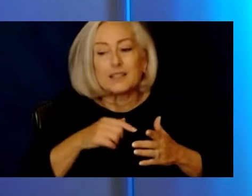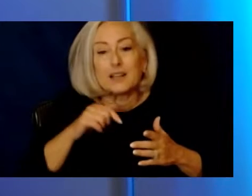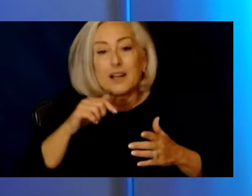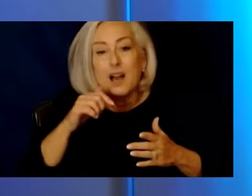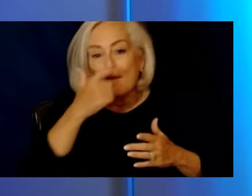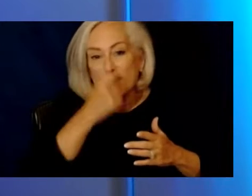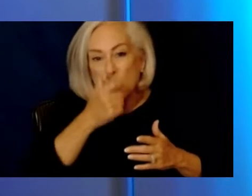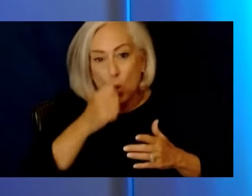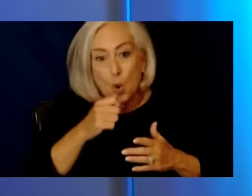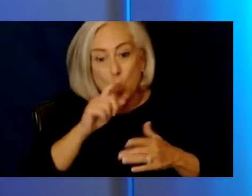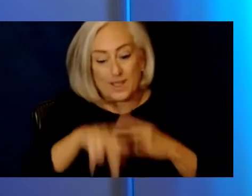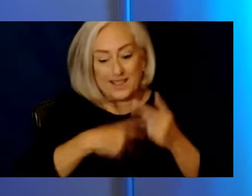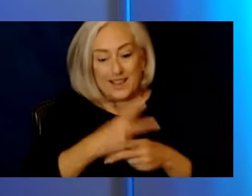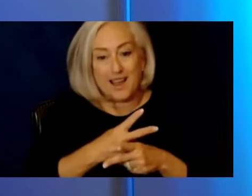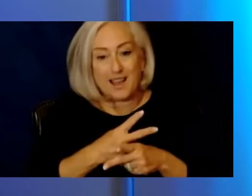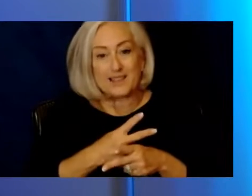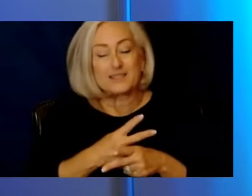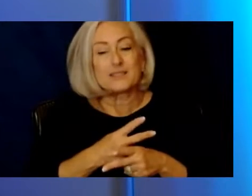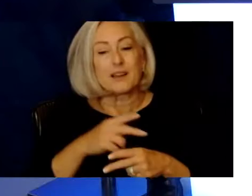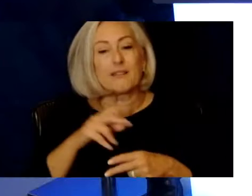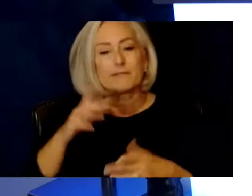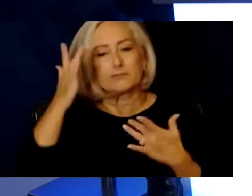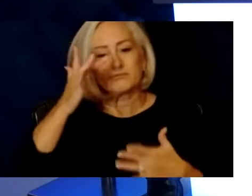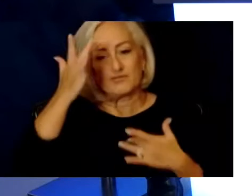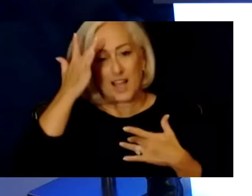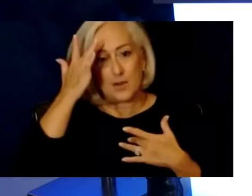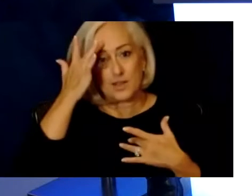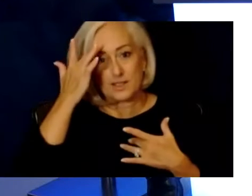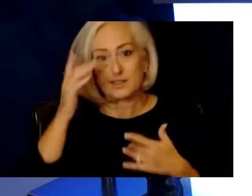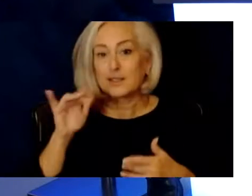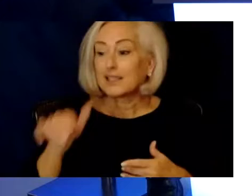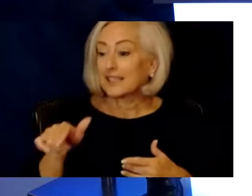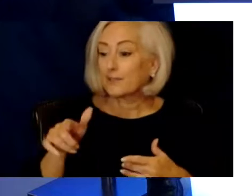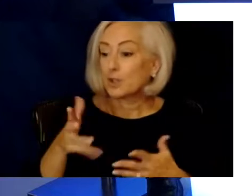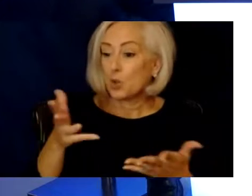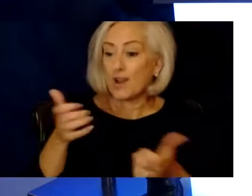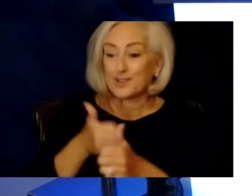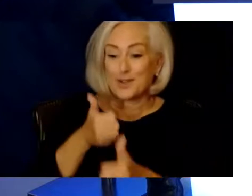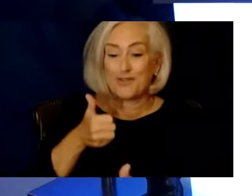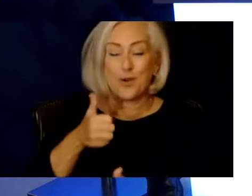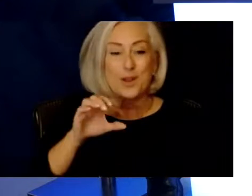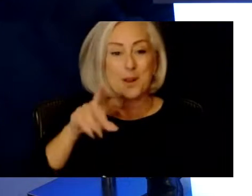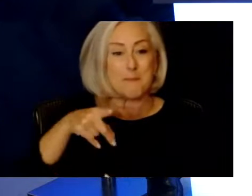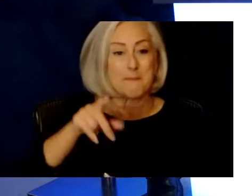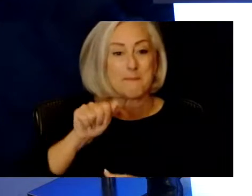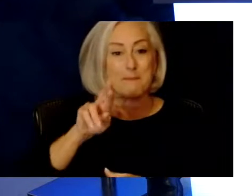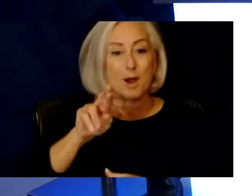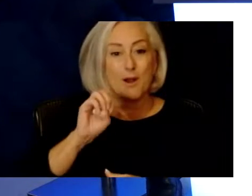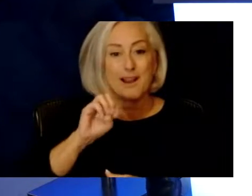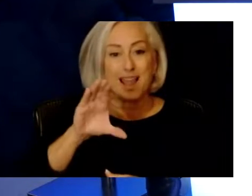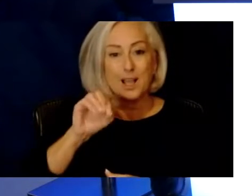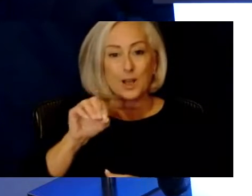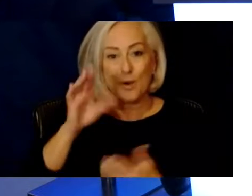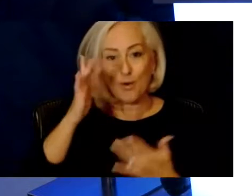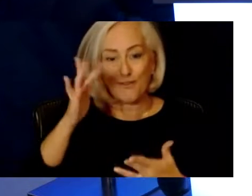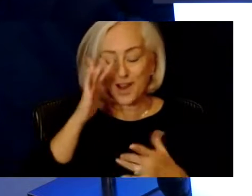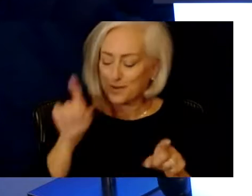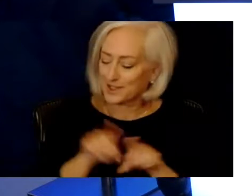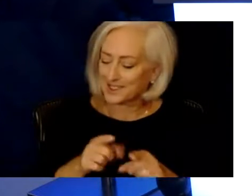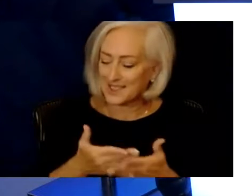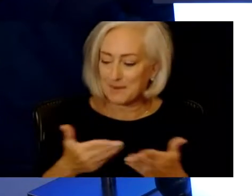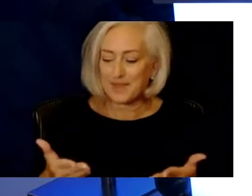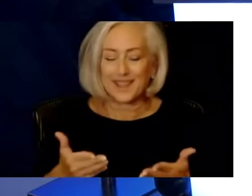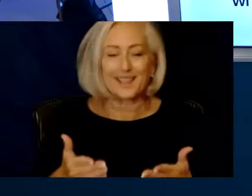very important. Yeah, and I would just say if you want to prevent Parakovirus, it's also another way we heard at the very same beginning. thing. And I would That's say, right. I would say that you're a